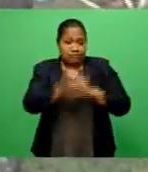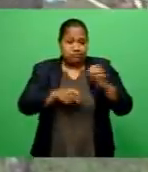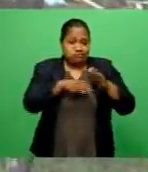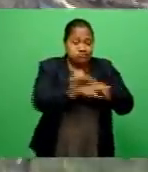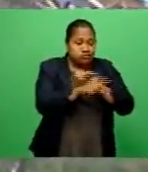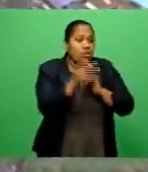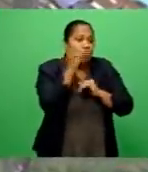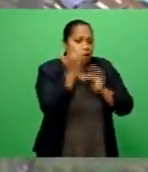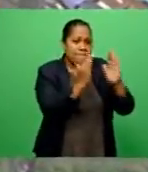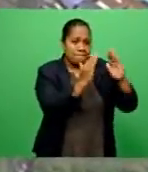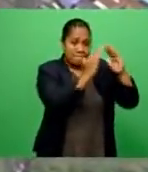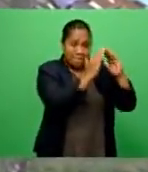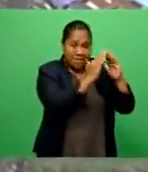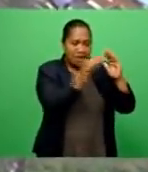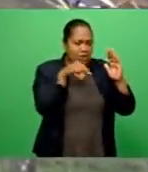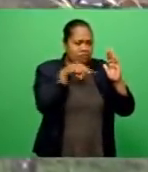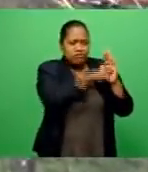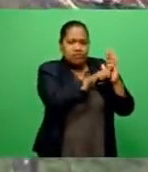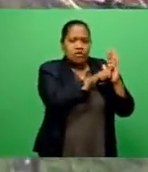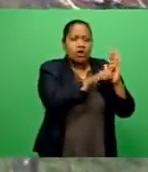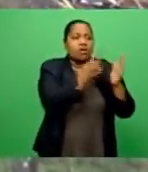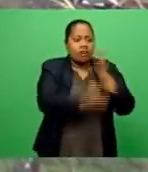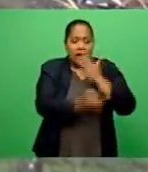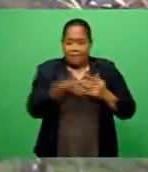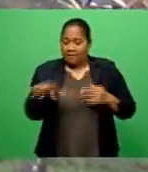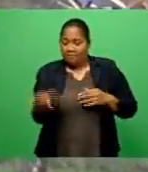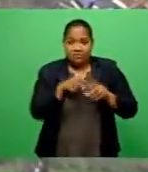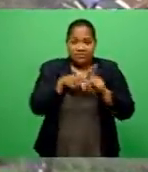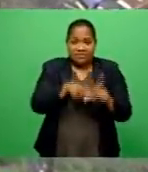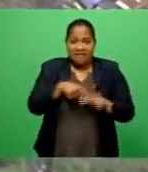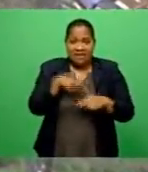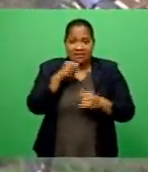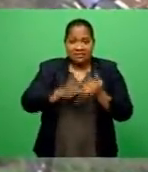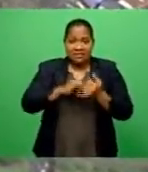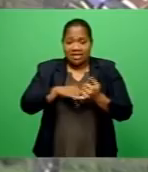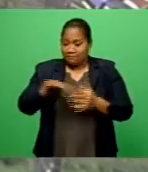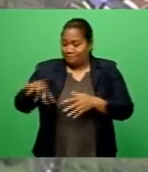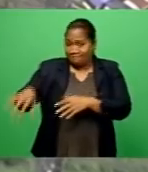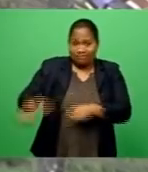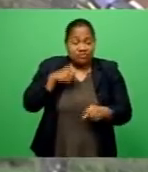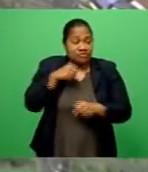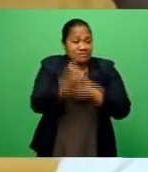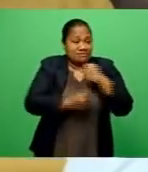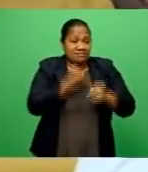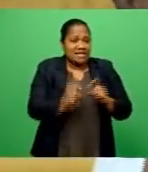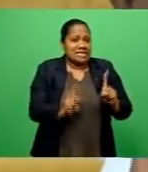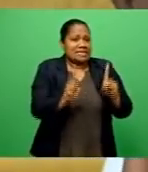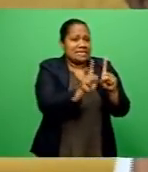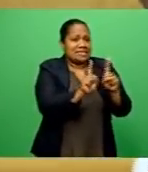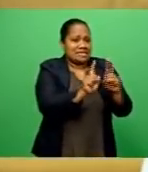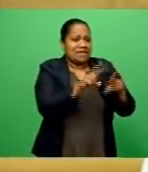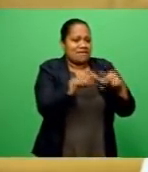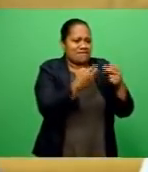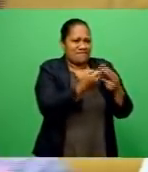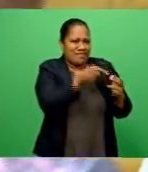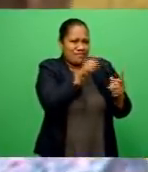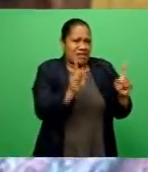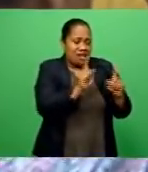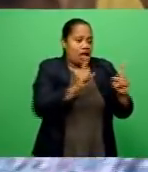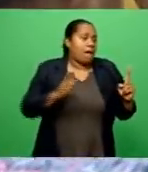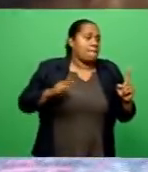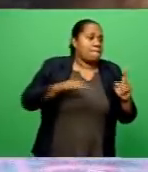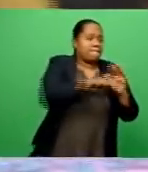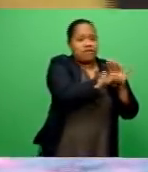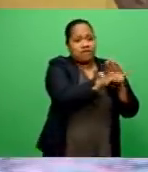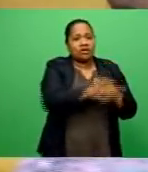lay trapped under the debris, she grabbed her younger son and ran to a family home nearby to seek help. Ruplata says she and her